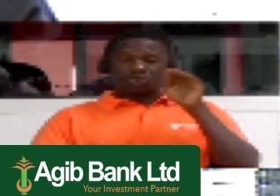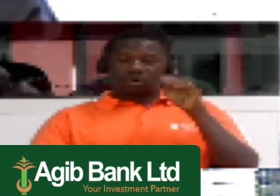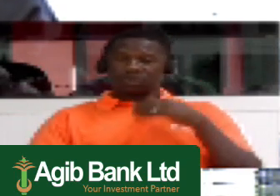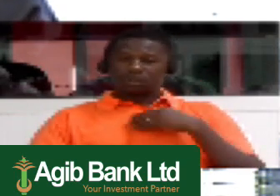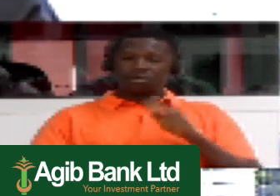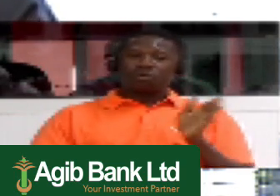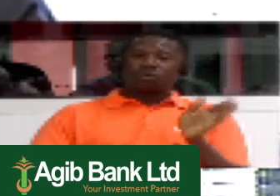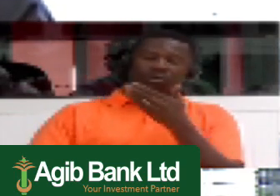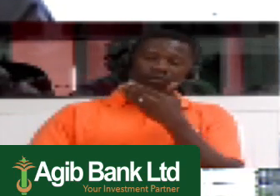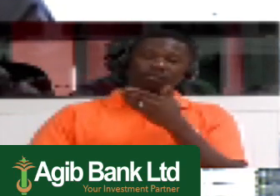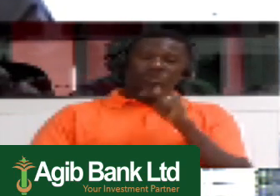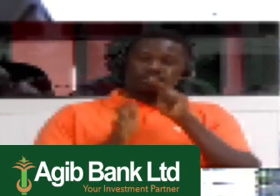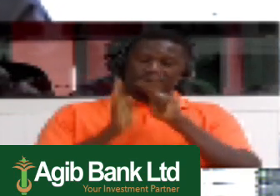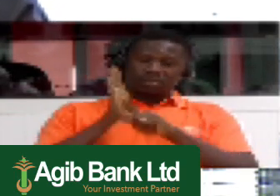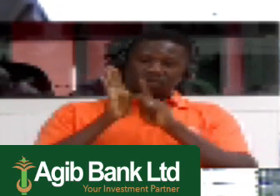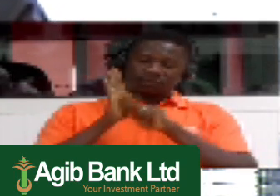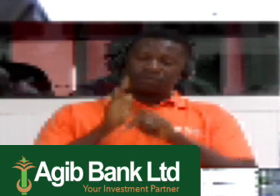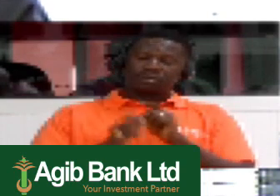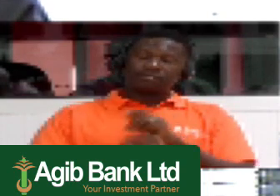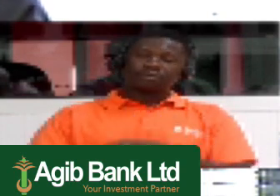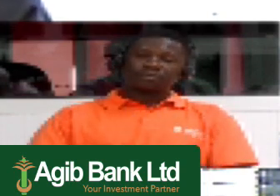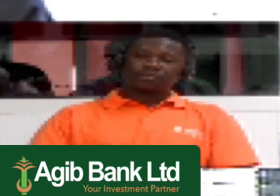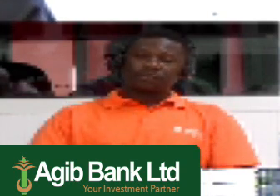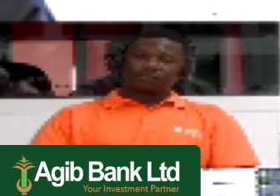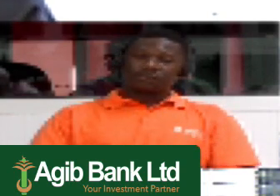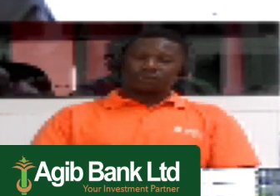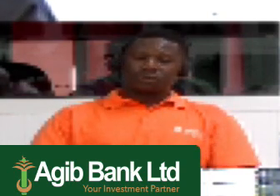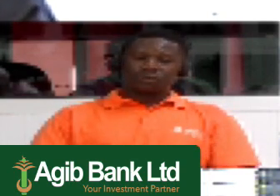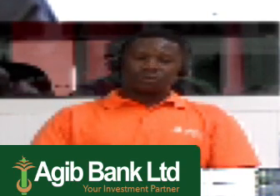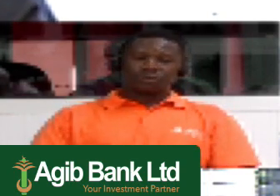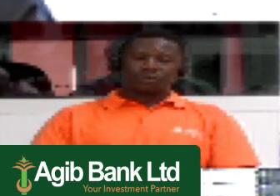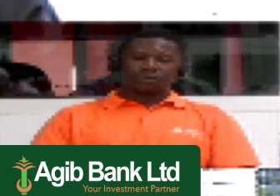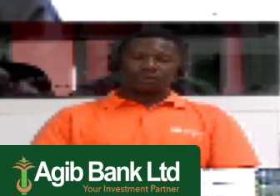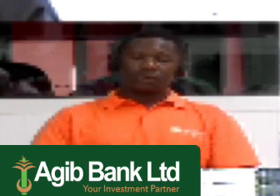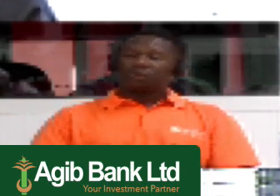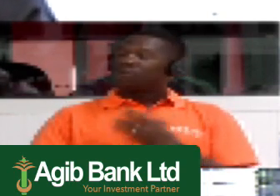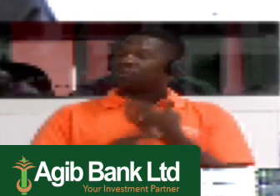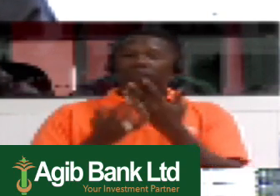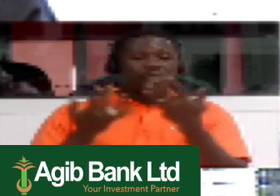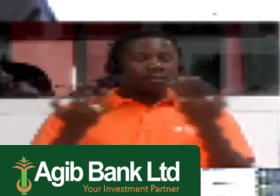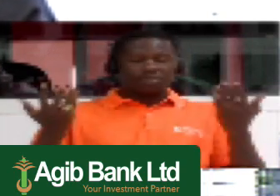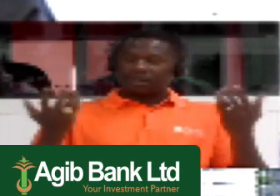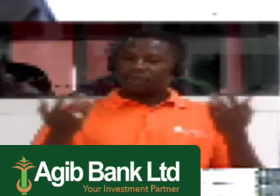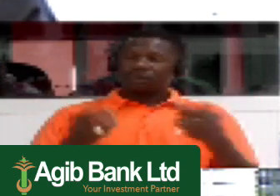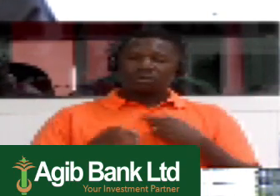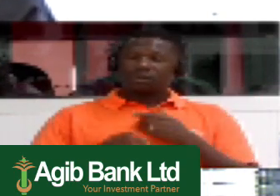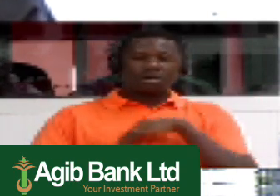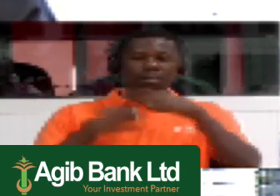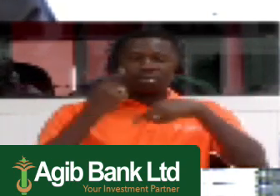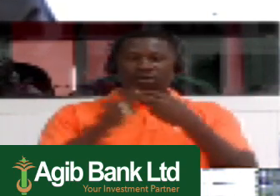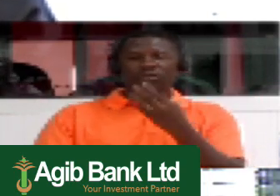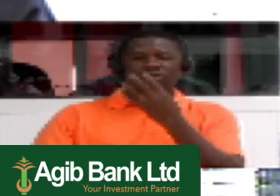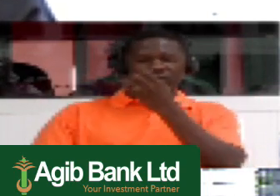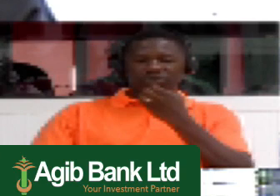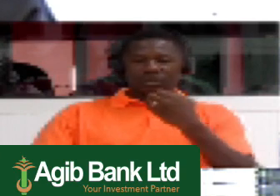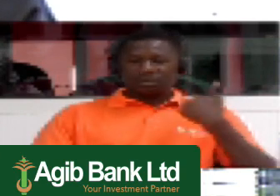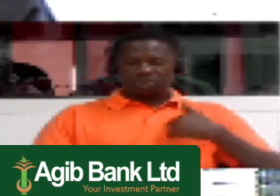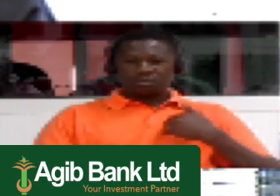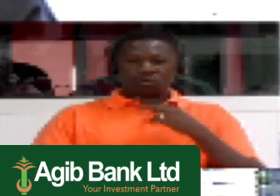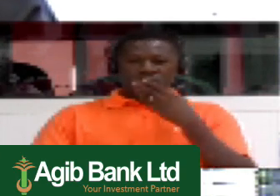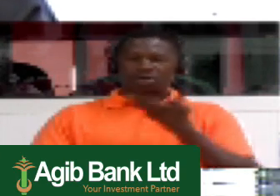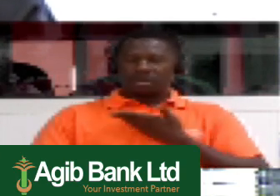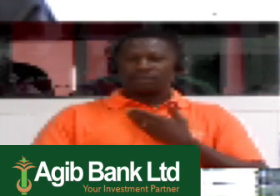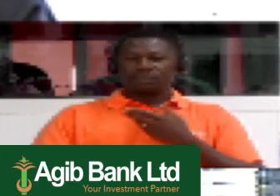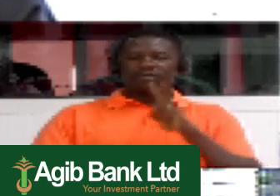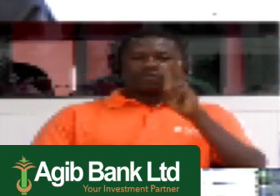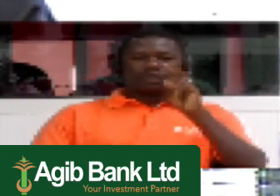I went to Canifing. Siata le ngamota nani nimfensi le mini of VIP ke. We were many, we were over 40, those of us that